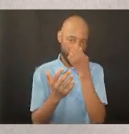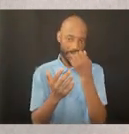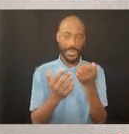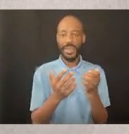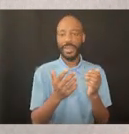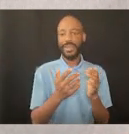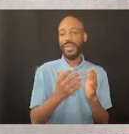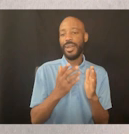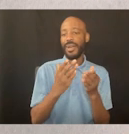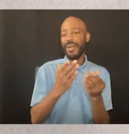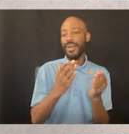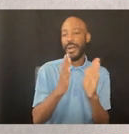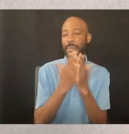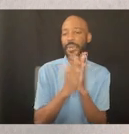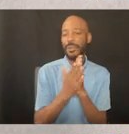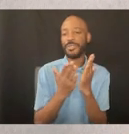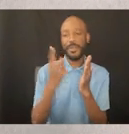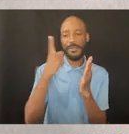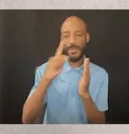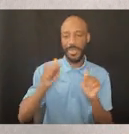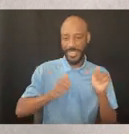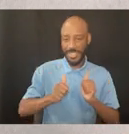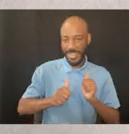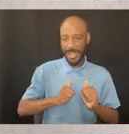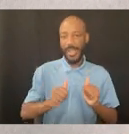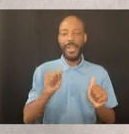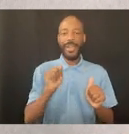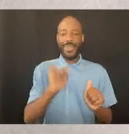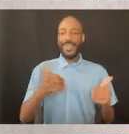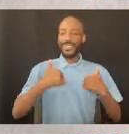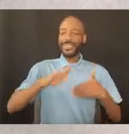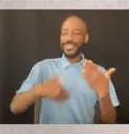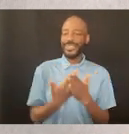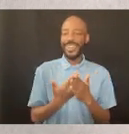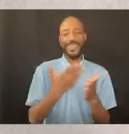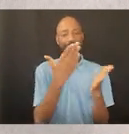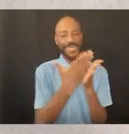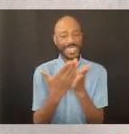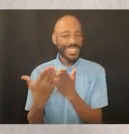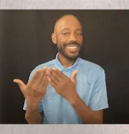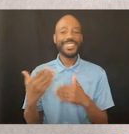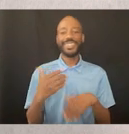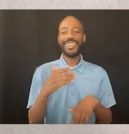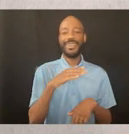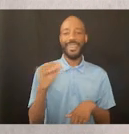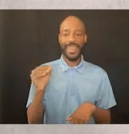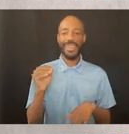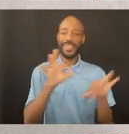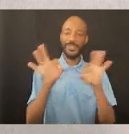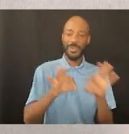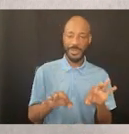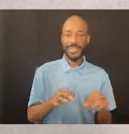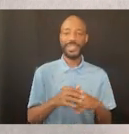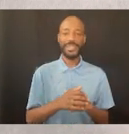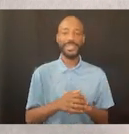developed into a brochure for the show, which has all the pieces and a description. And it's, you know, that